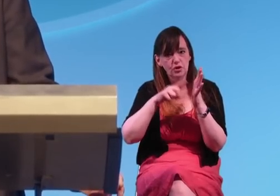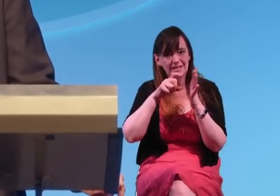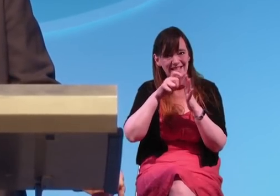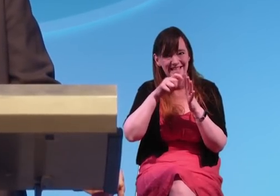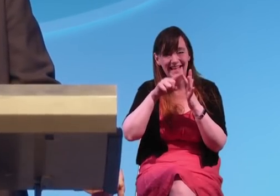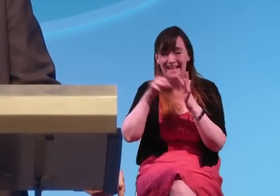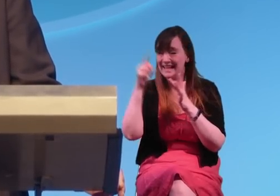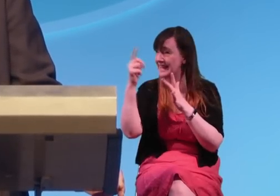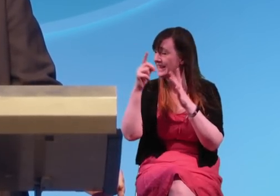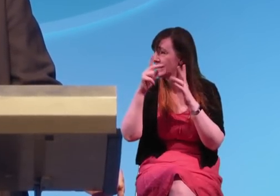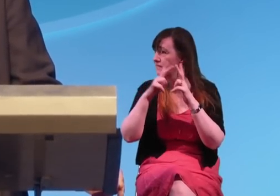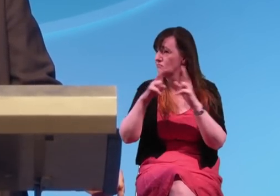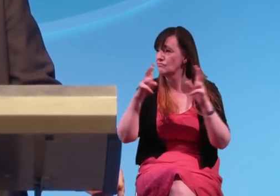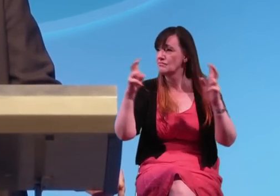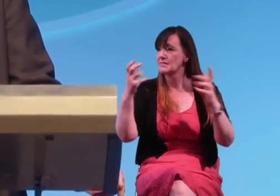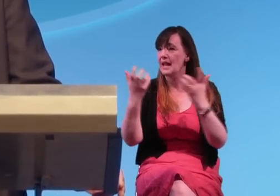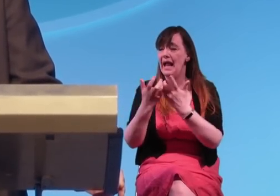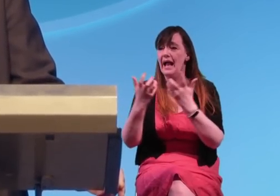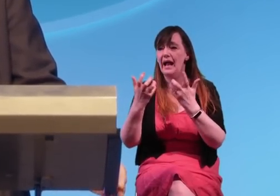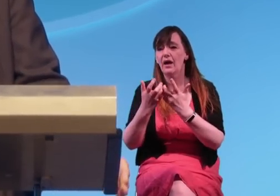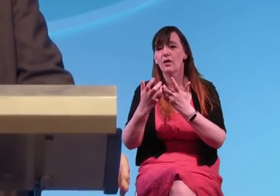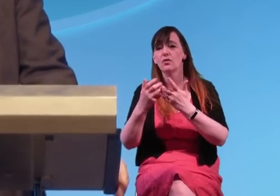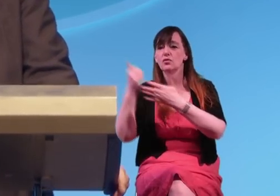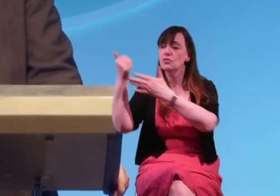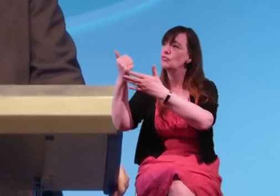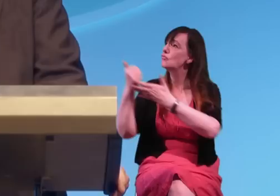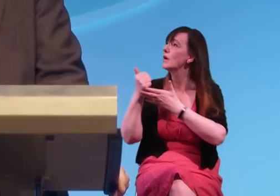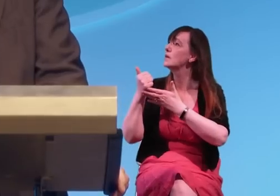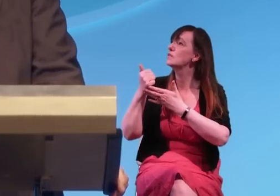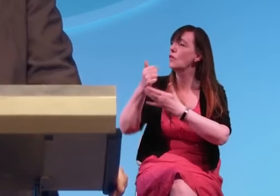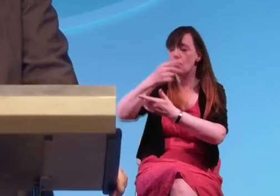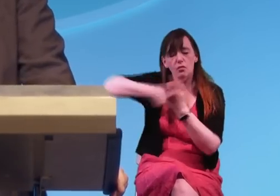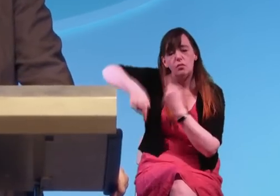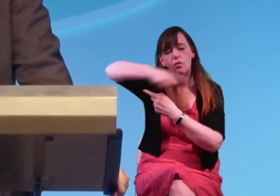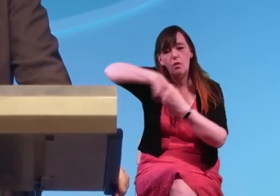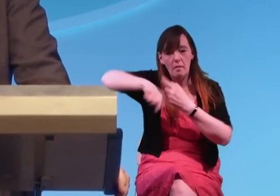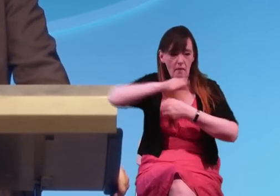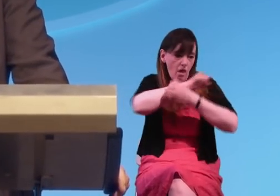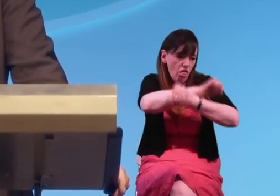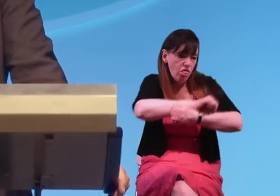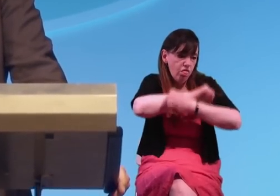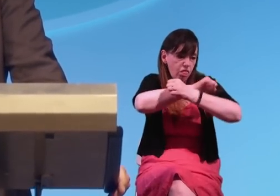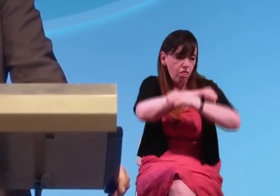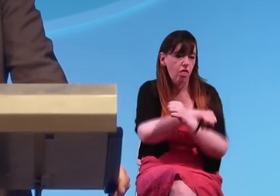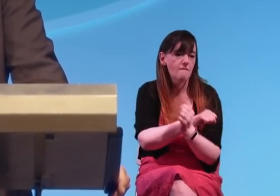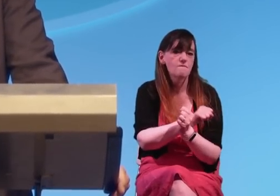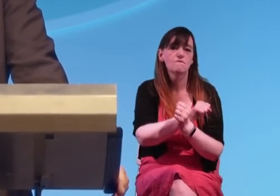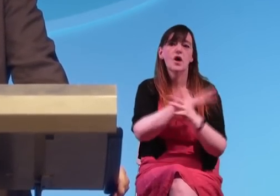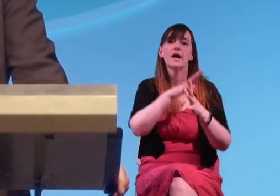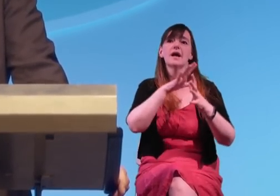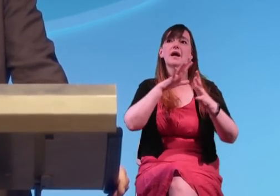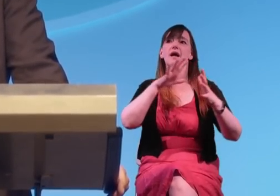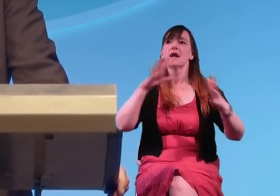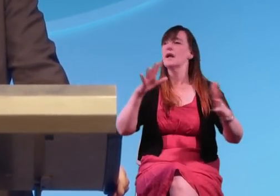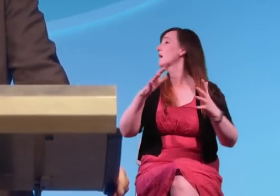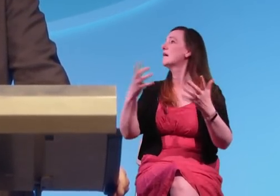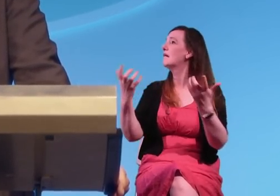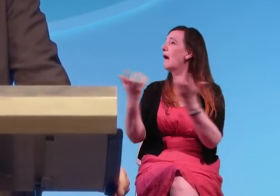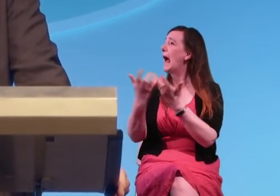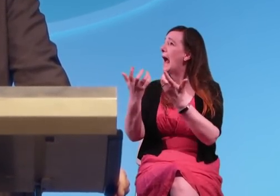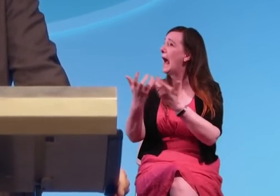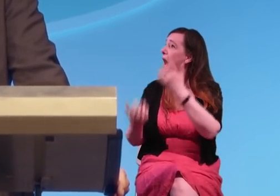how the grace of God amazes me. It loosed me from my bonds and set me free. What made it happen